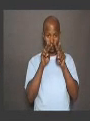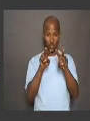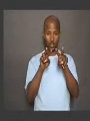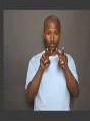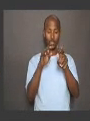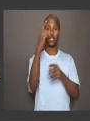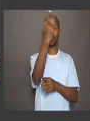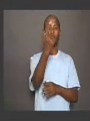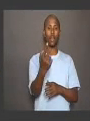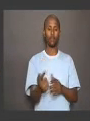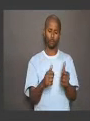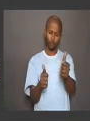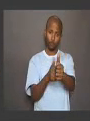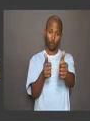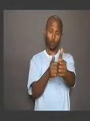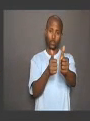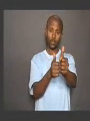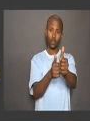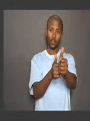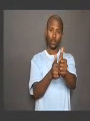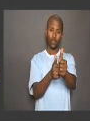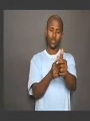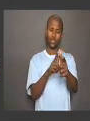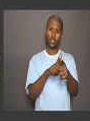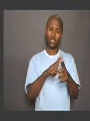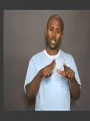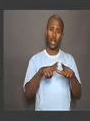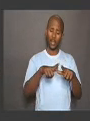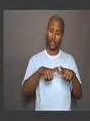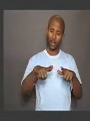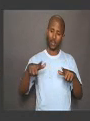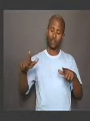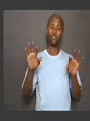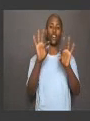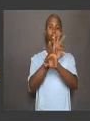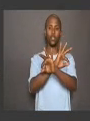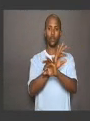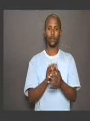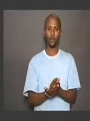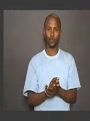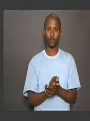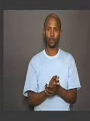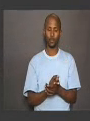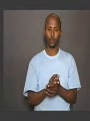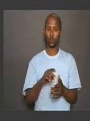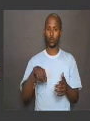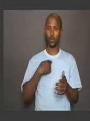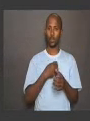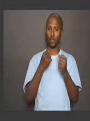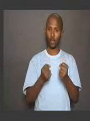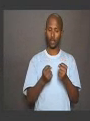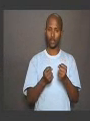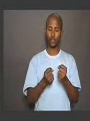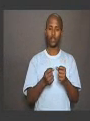Notice that the graph follows the path of a linear function. We can